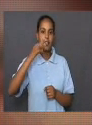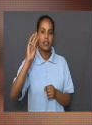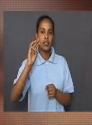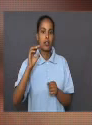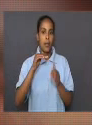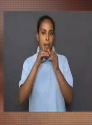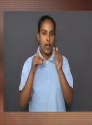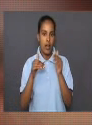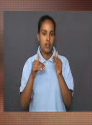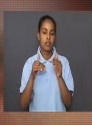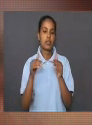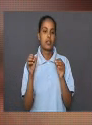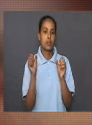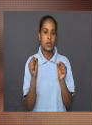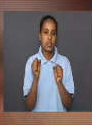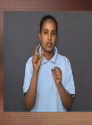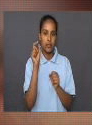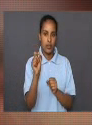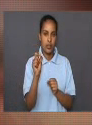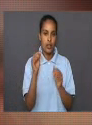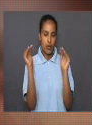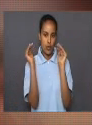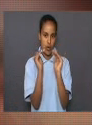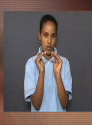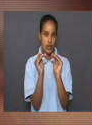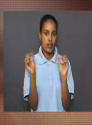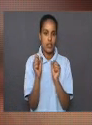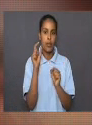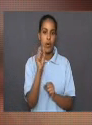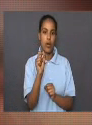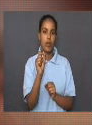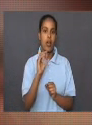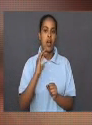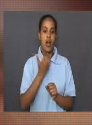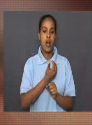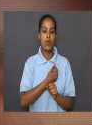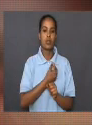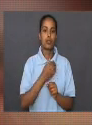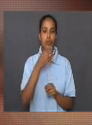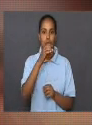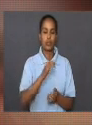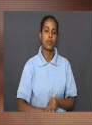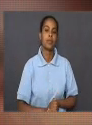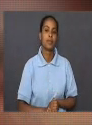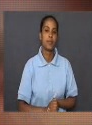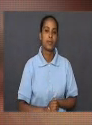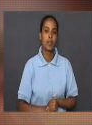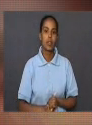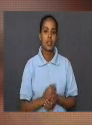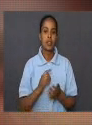benzene, minus the freezing point depression equals the freezing point of our